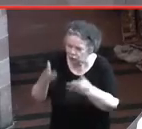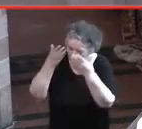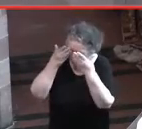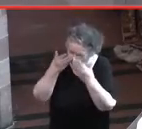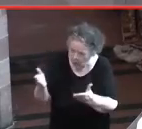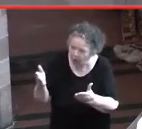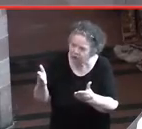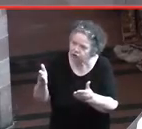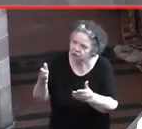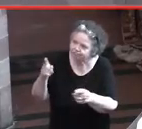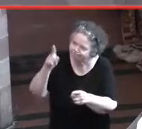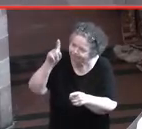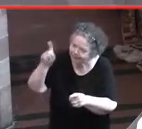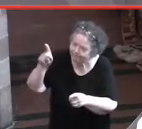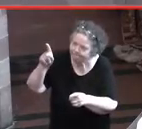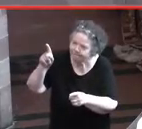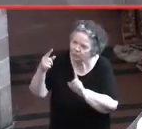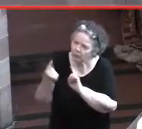God that we meet in Jesus.